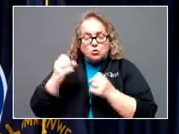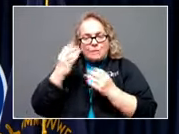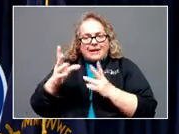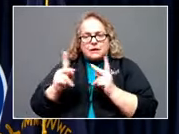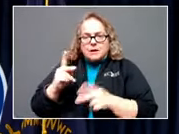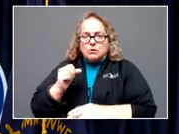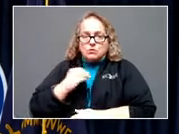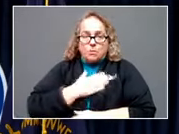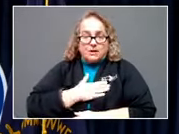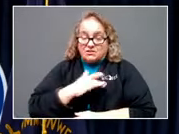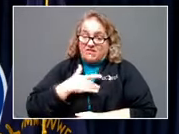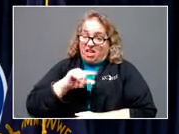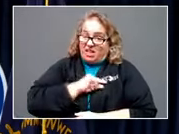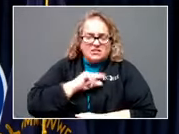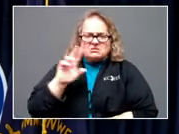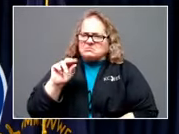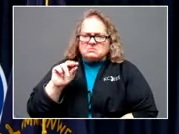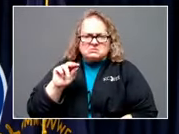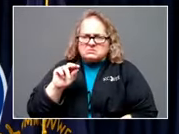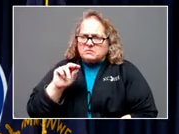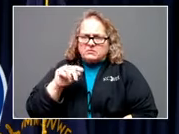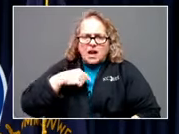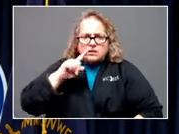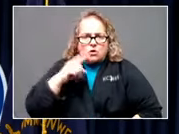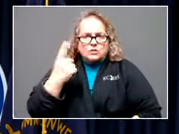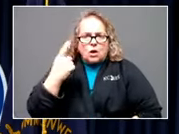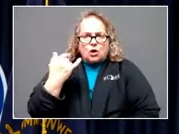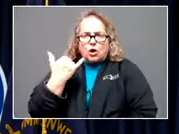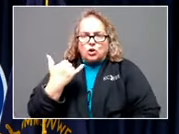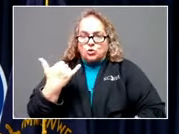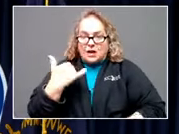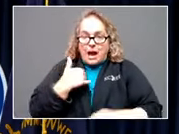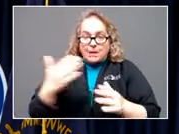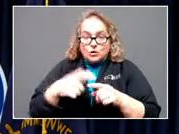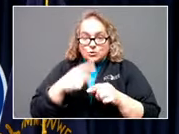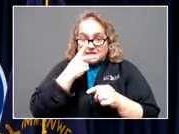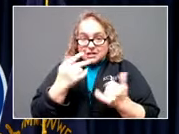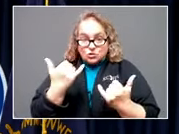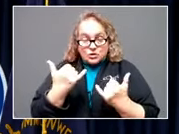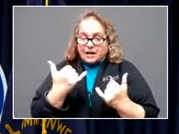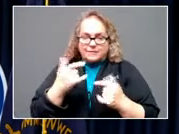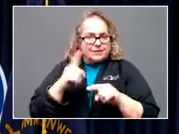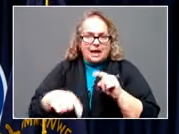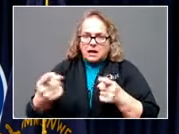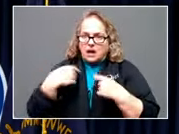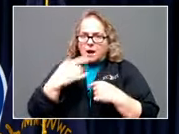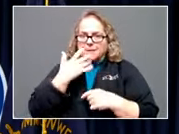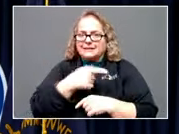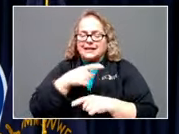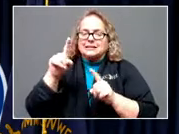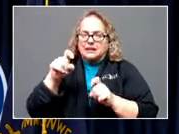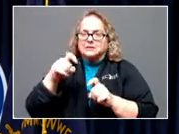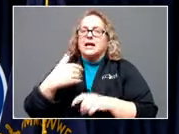guilt. And I talked to somebody early today that I was going to see today that couldn't come in because they tested positive. I hadn't